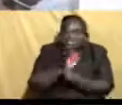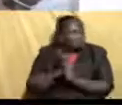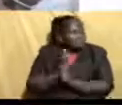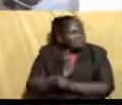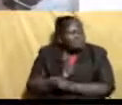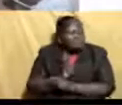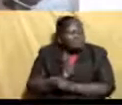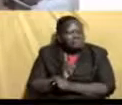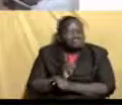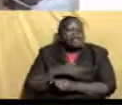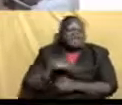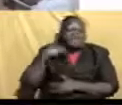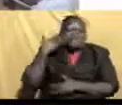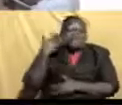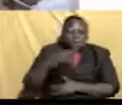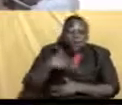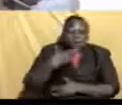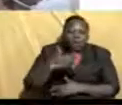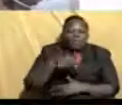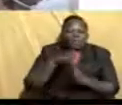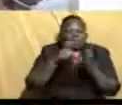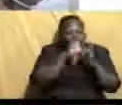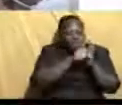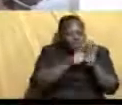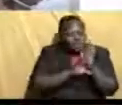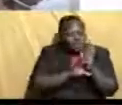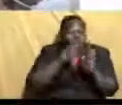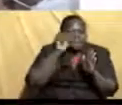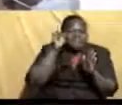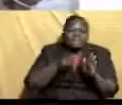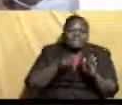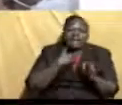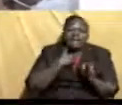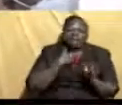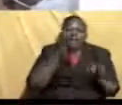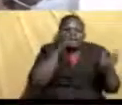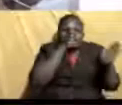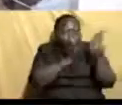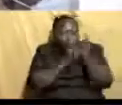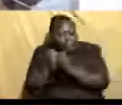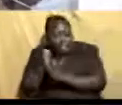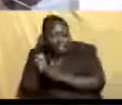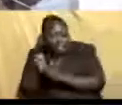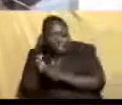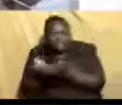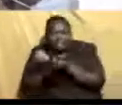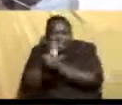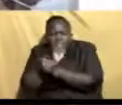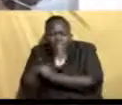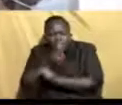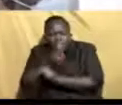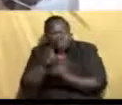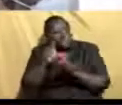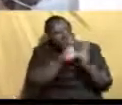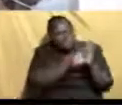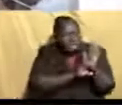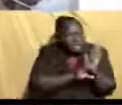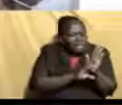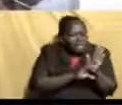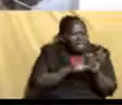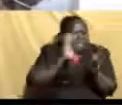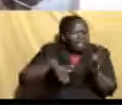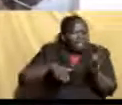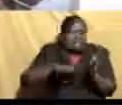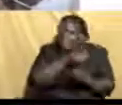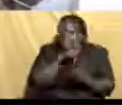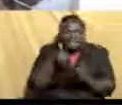time. And constitutions the world over have a procedure that tends to make the process of changing the constitution unlike that of changing any